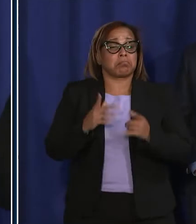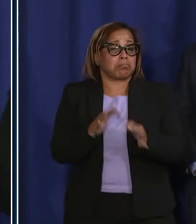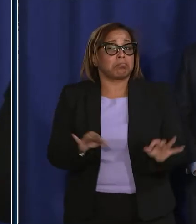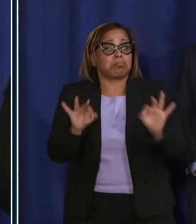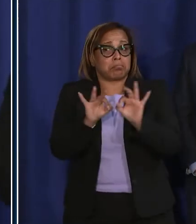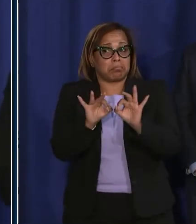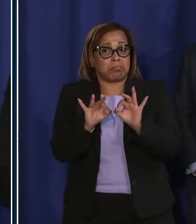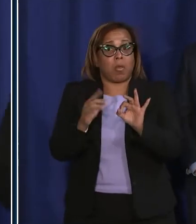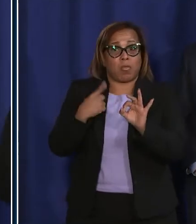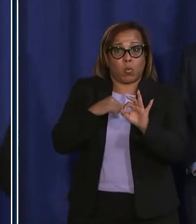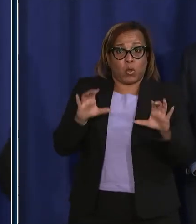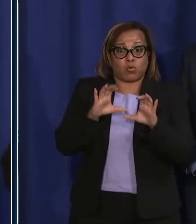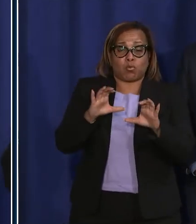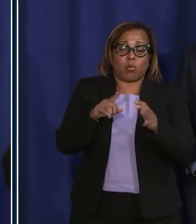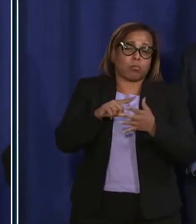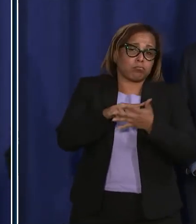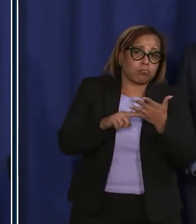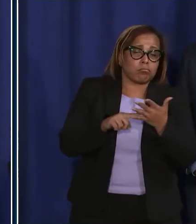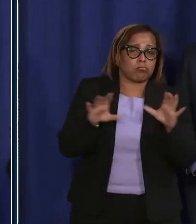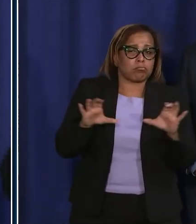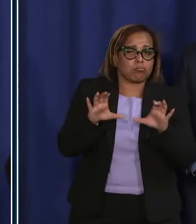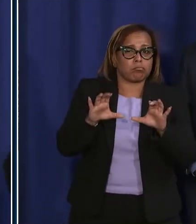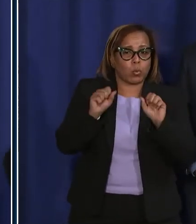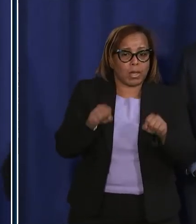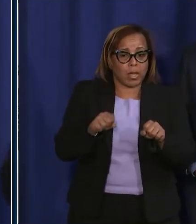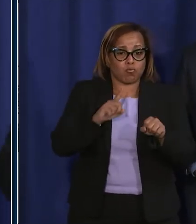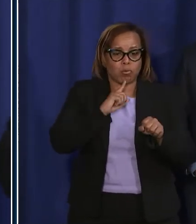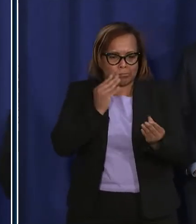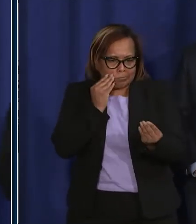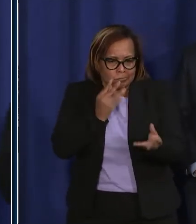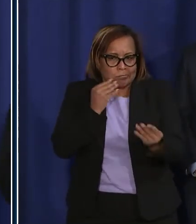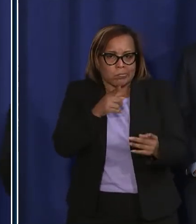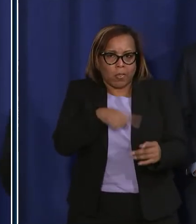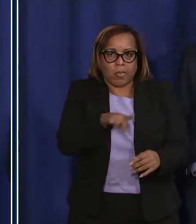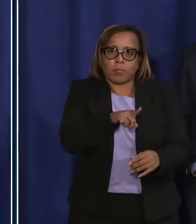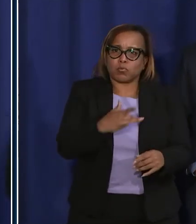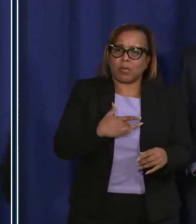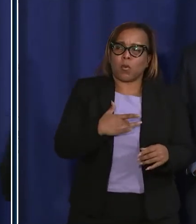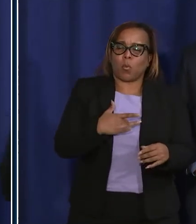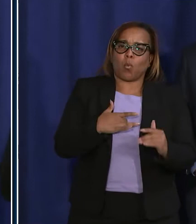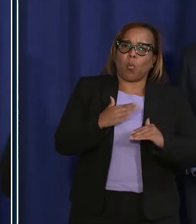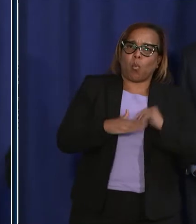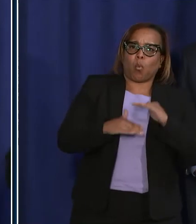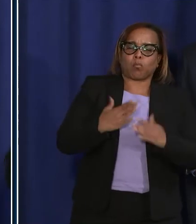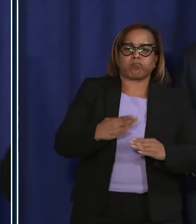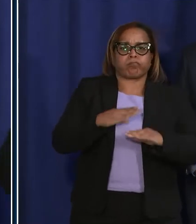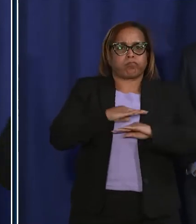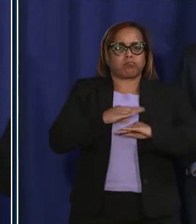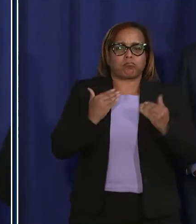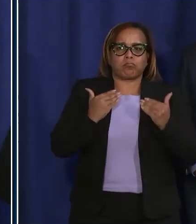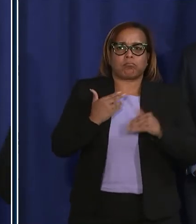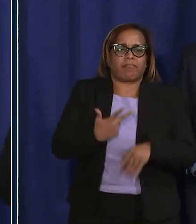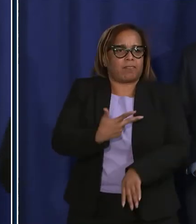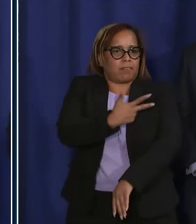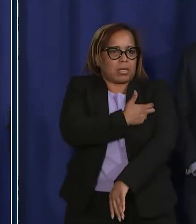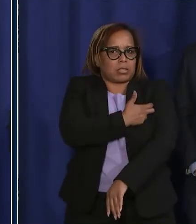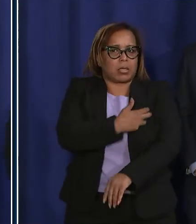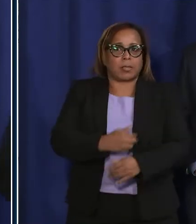sure that we are doing everything that we can to get them the information so they feel comfortable getting fully